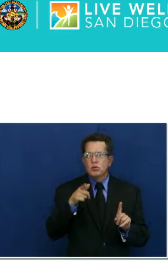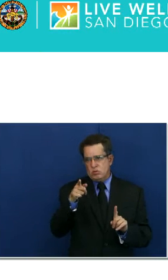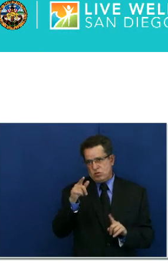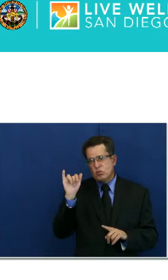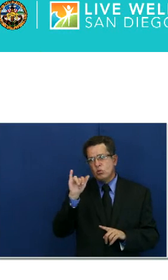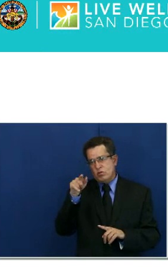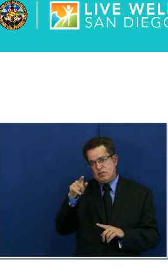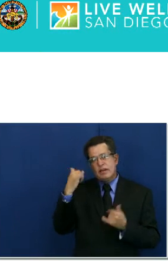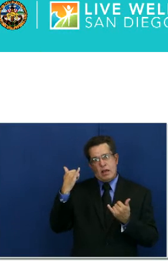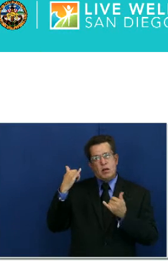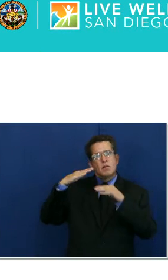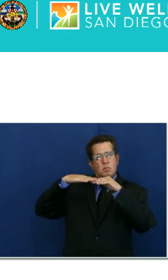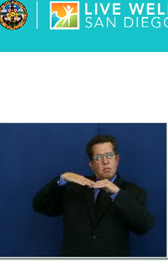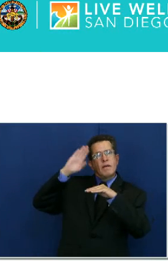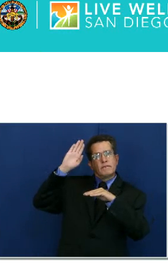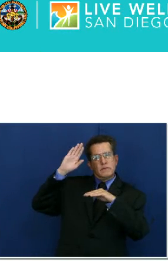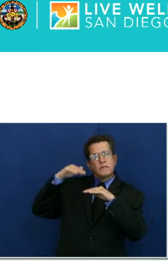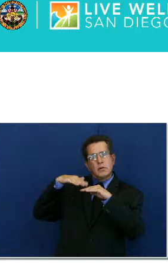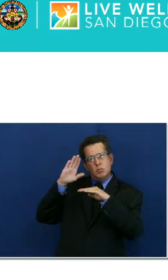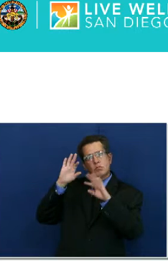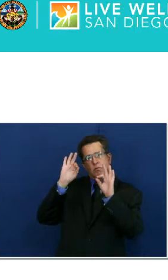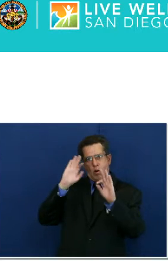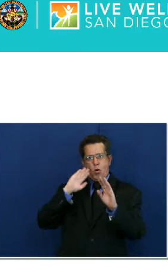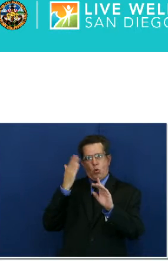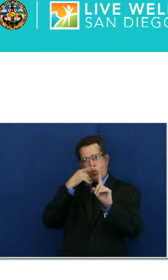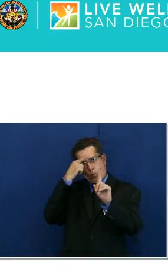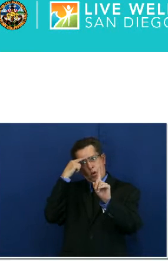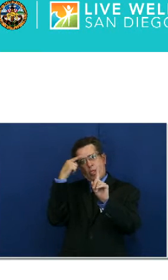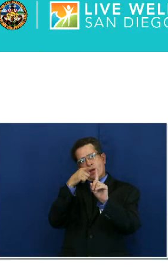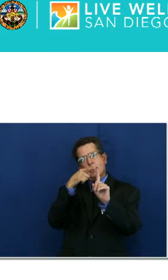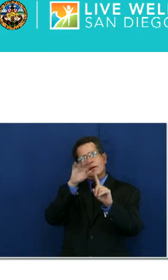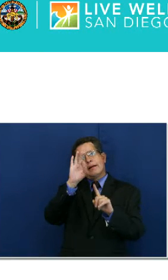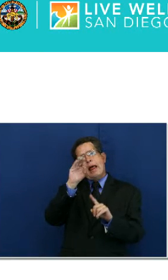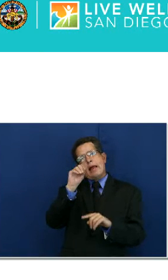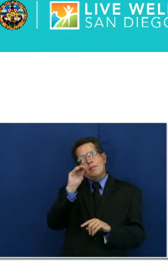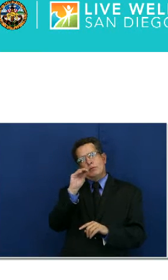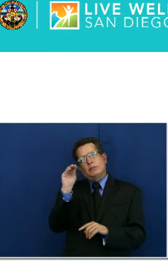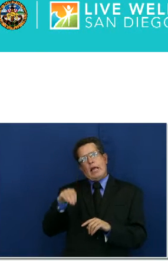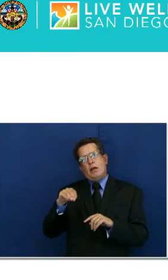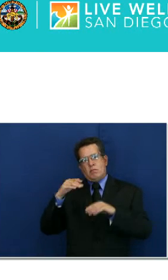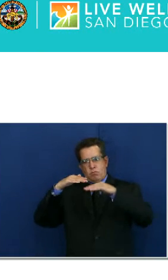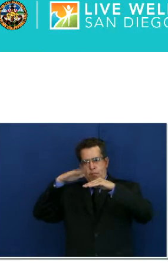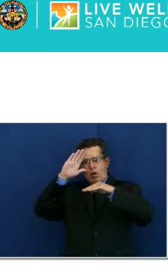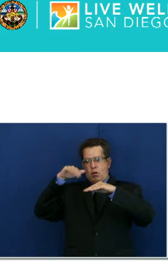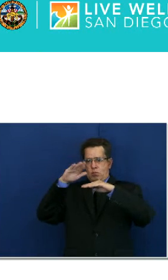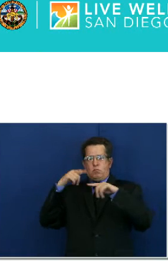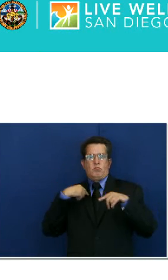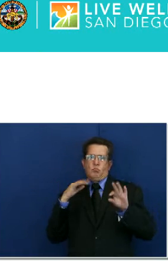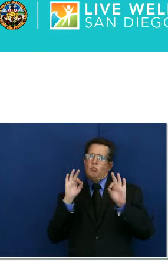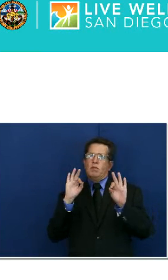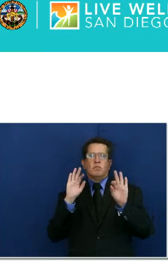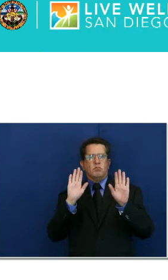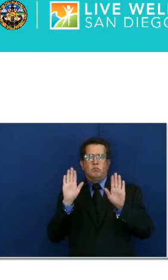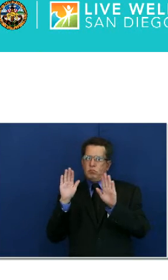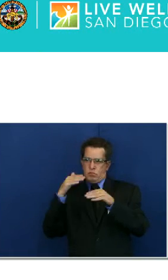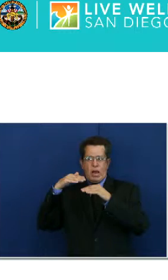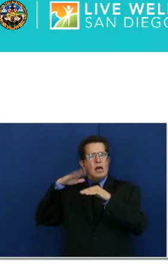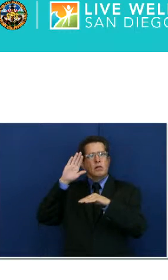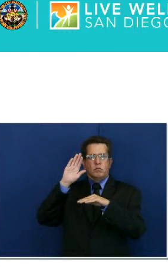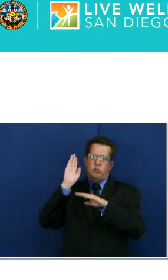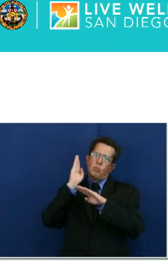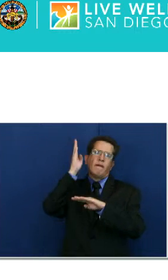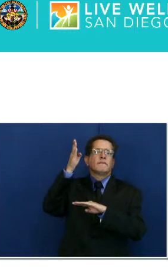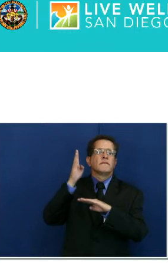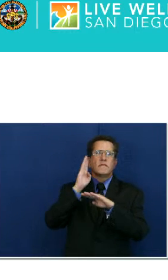above the goal or target for 90%. So we are well above those